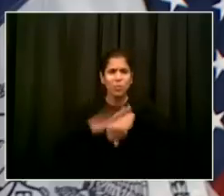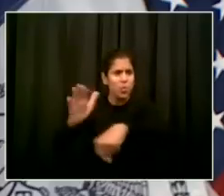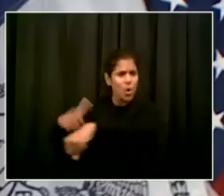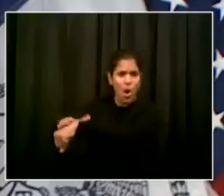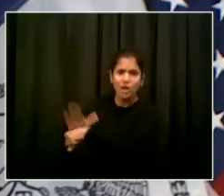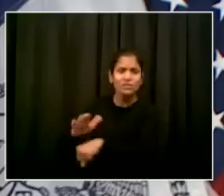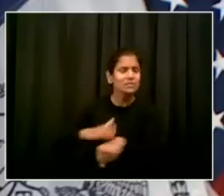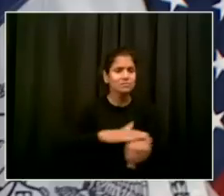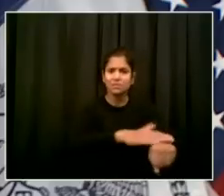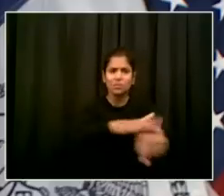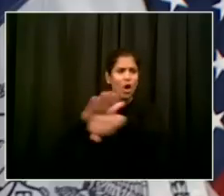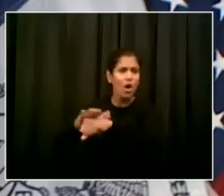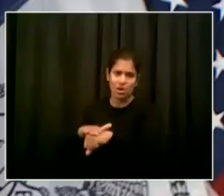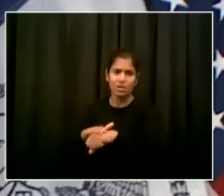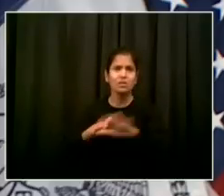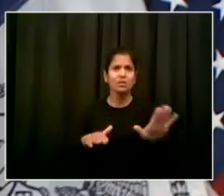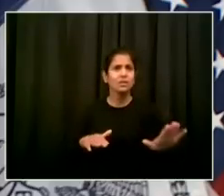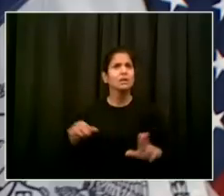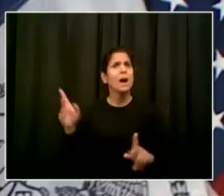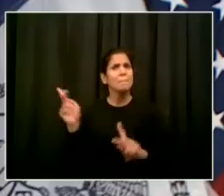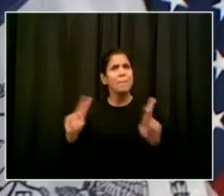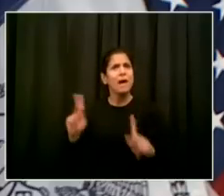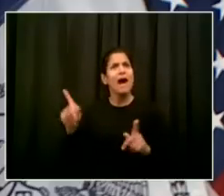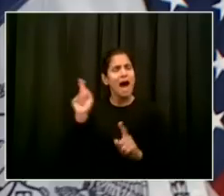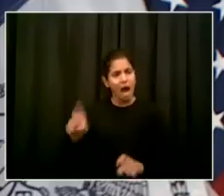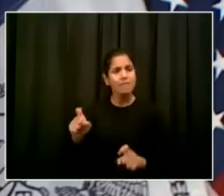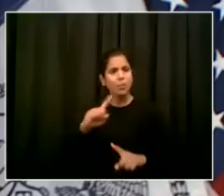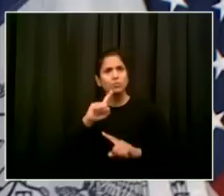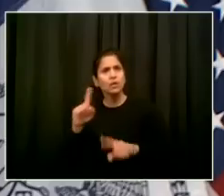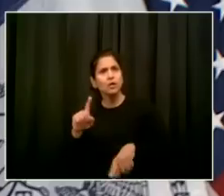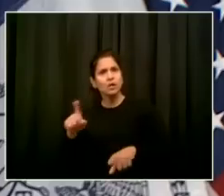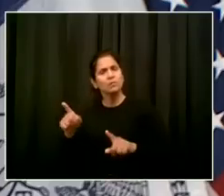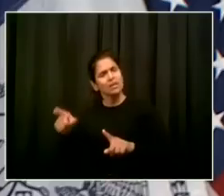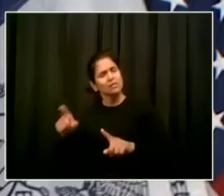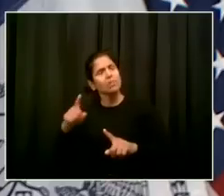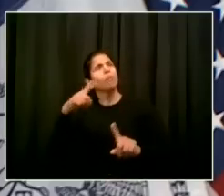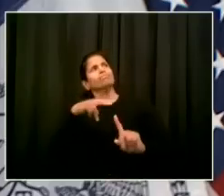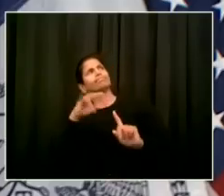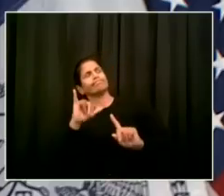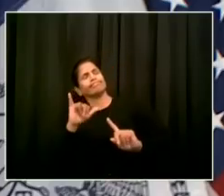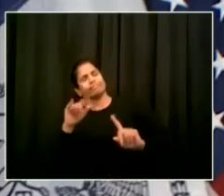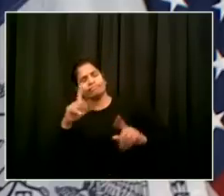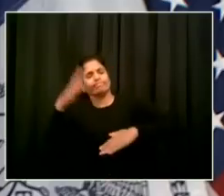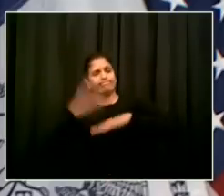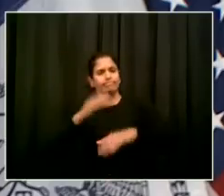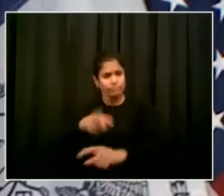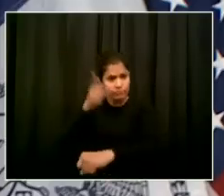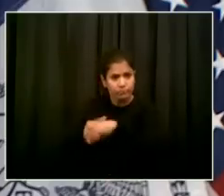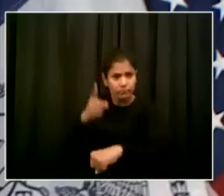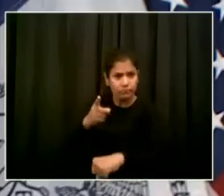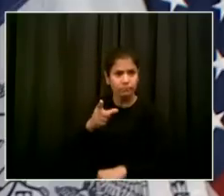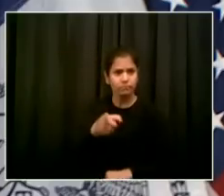it and act on it. Go ahead. Next up, we'll go to Marcia from WCBS.